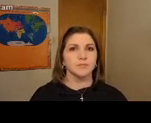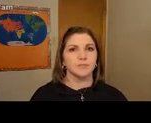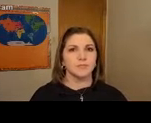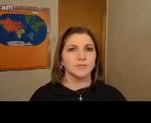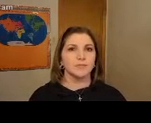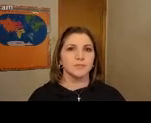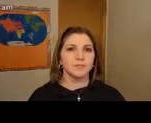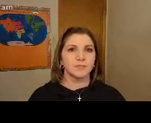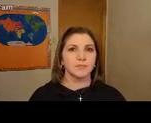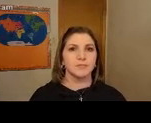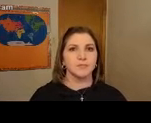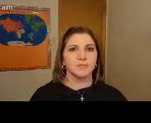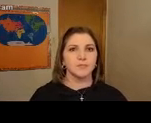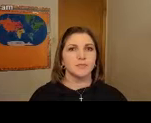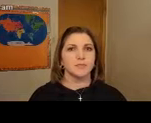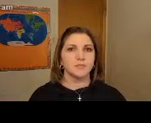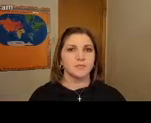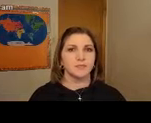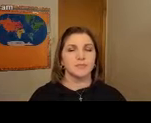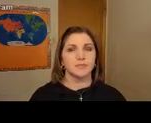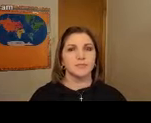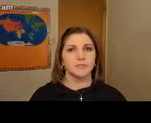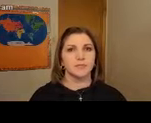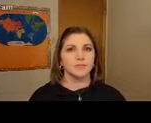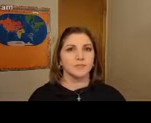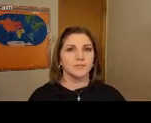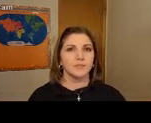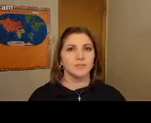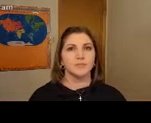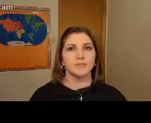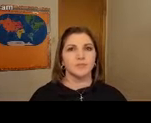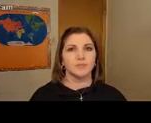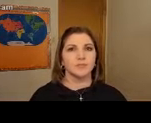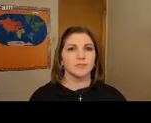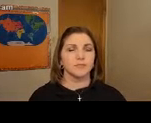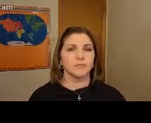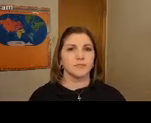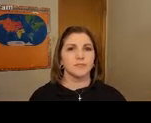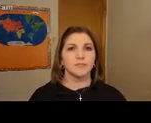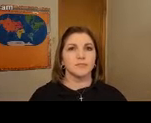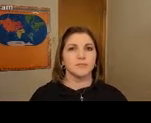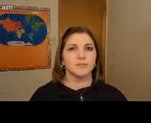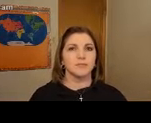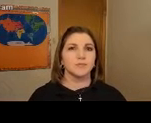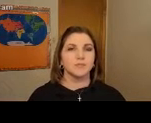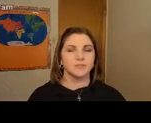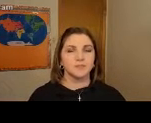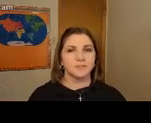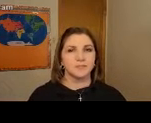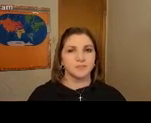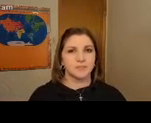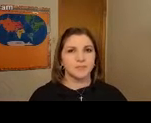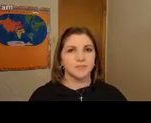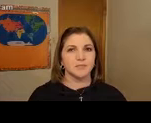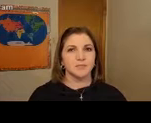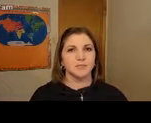get specific. You get it? I compare when I say how things are similar or the same. Yeah, I bet that sounds so familiar.